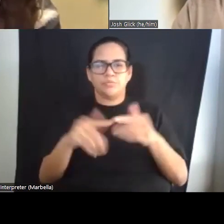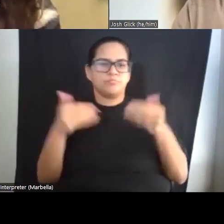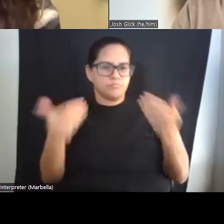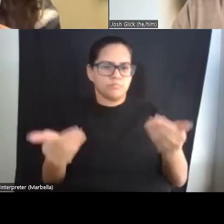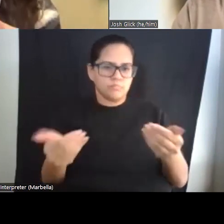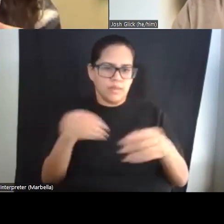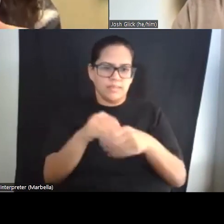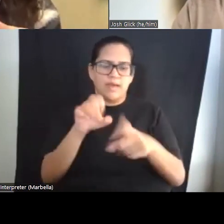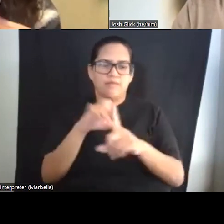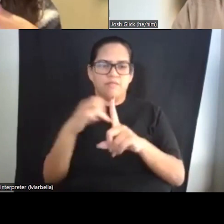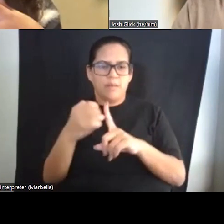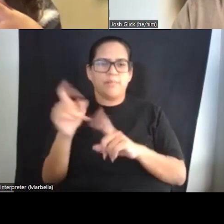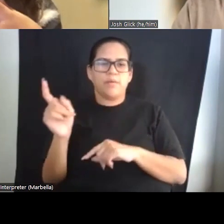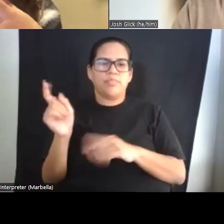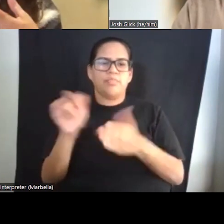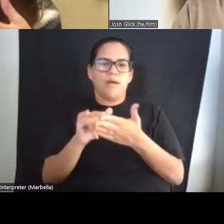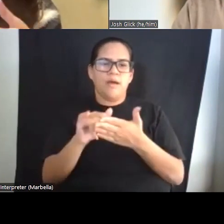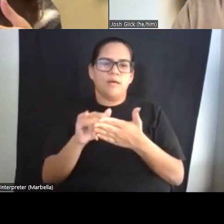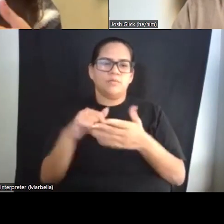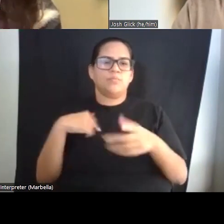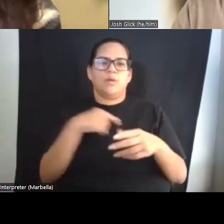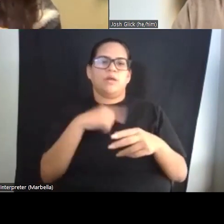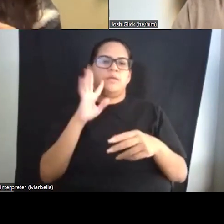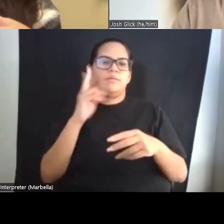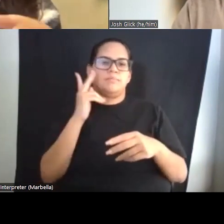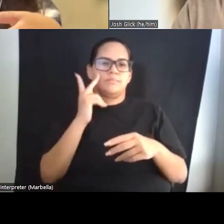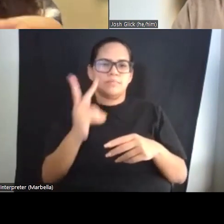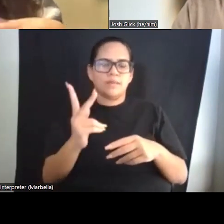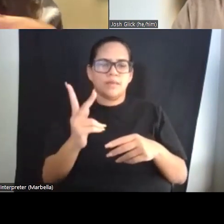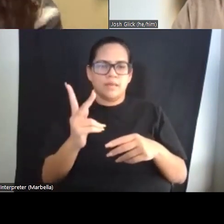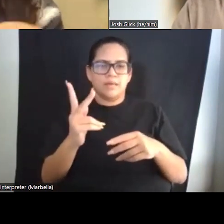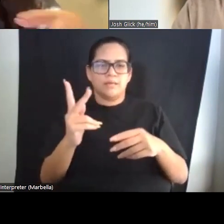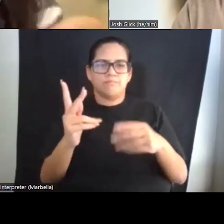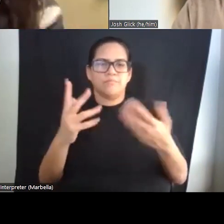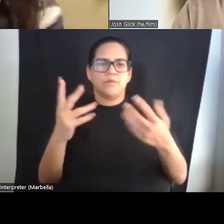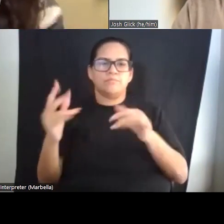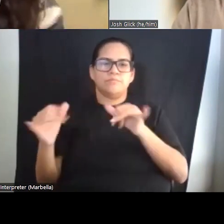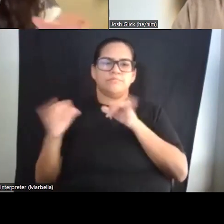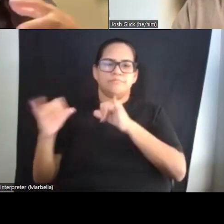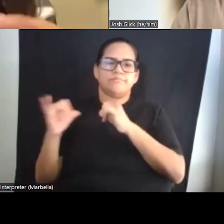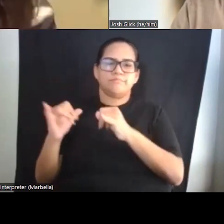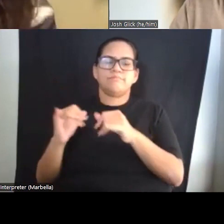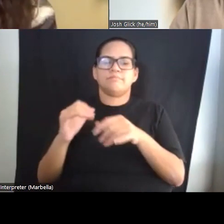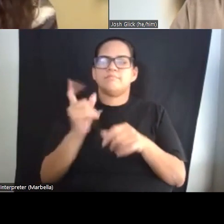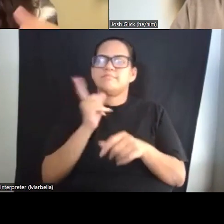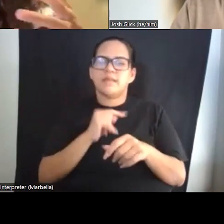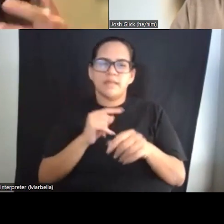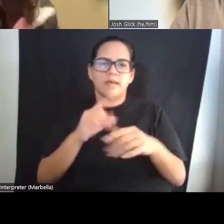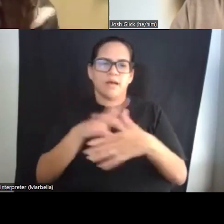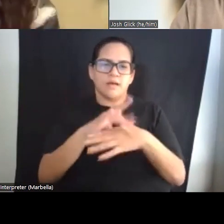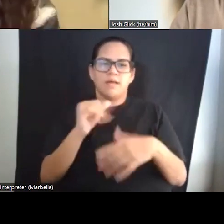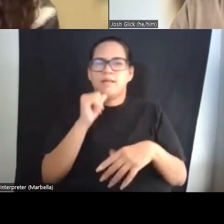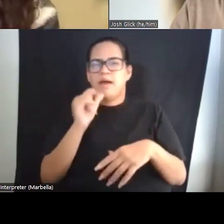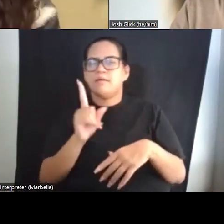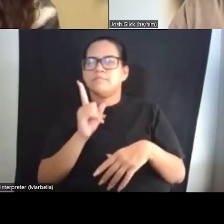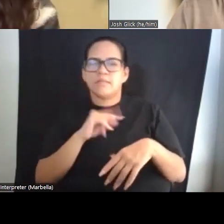an environment that is where we are going to see coexisting synthetic content and not synthetic, and the